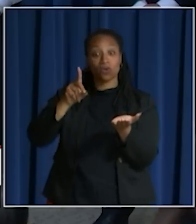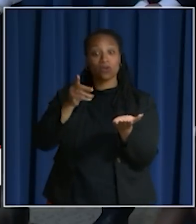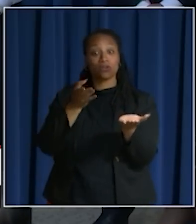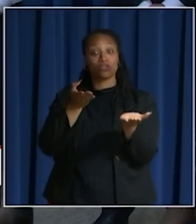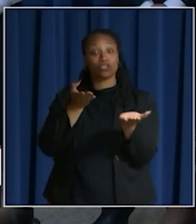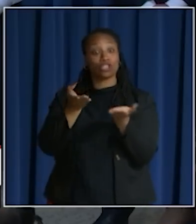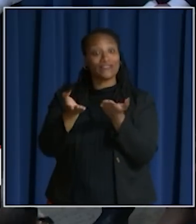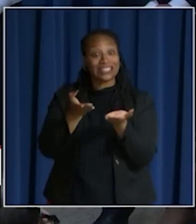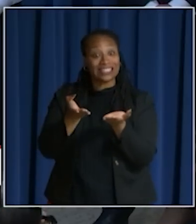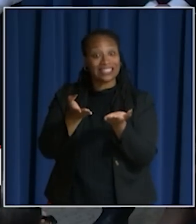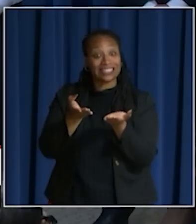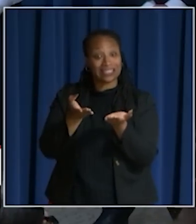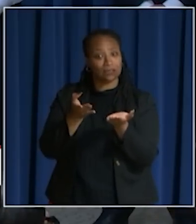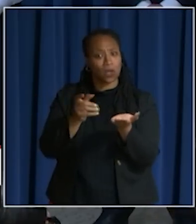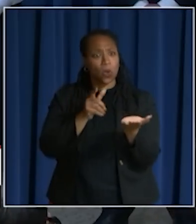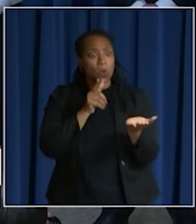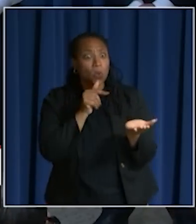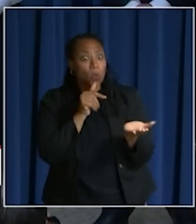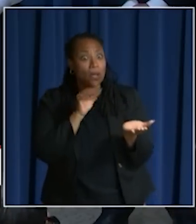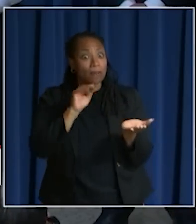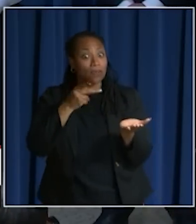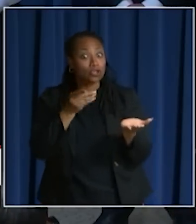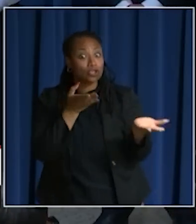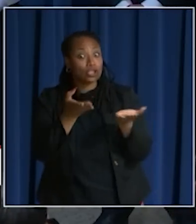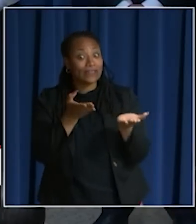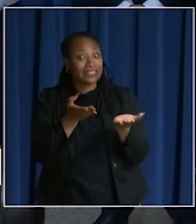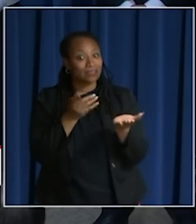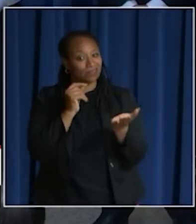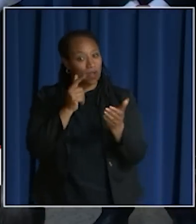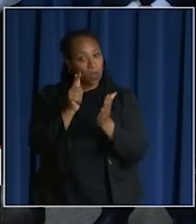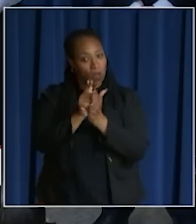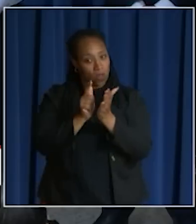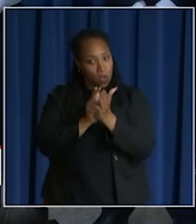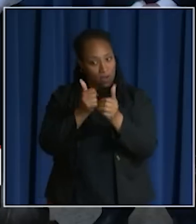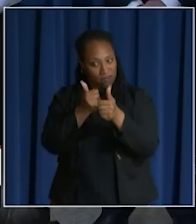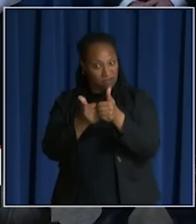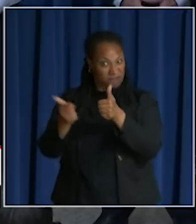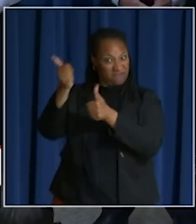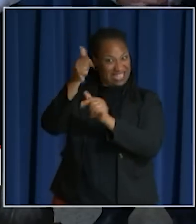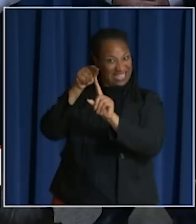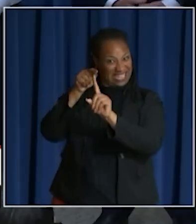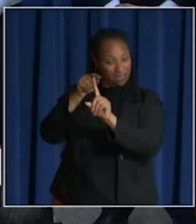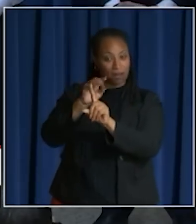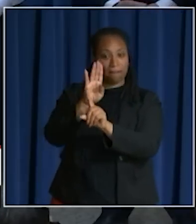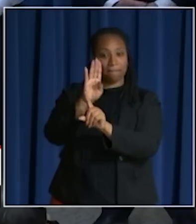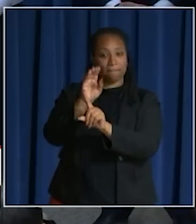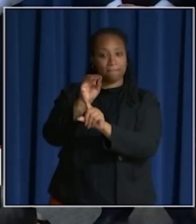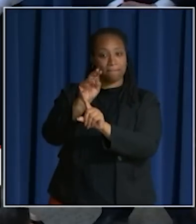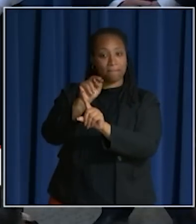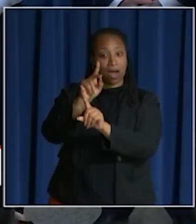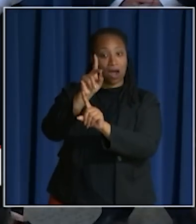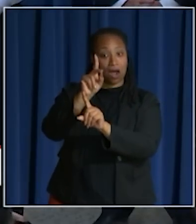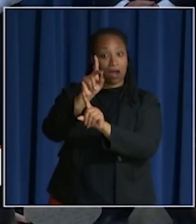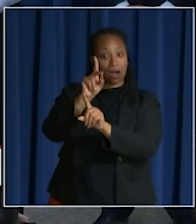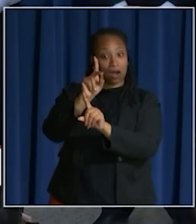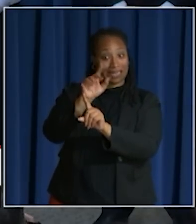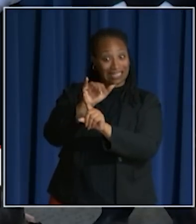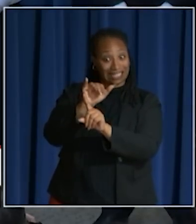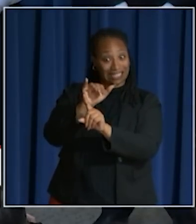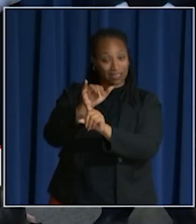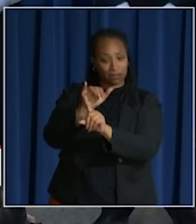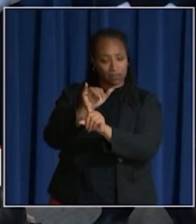Terry Cole? I don't recall the names. Yes. The Metropolitan Police Department? Where does he fit